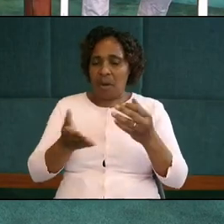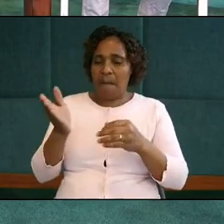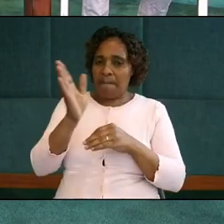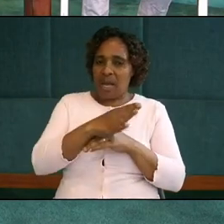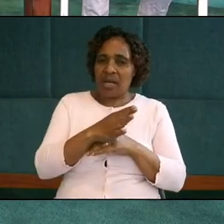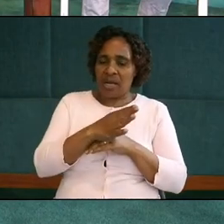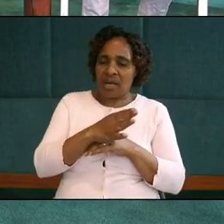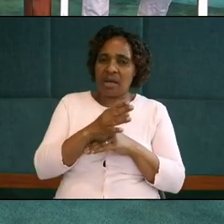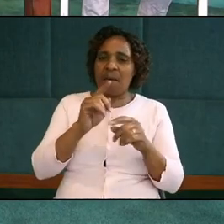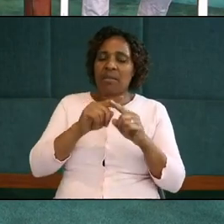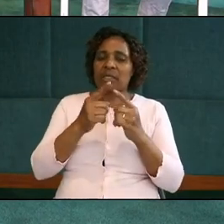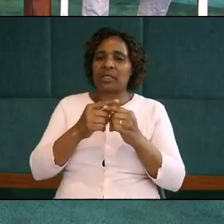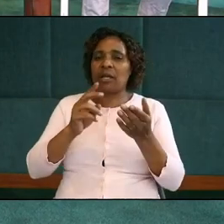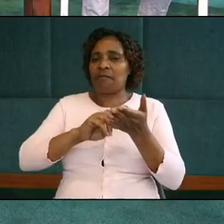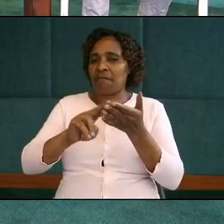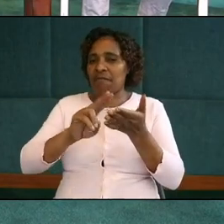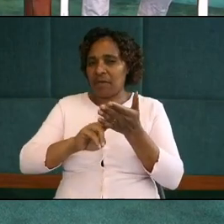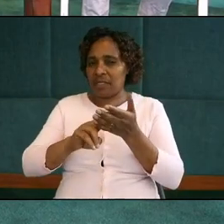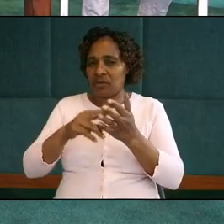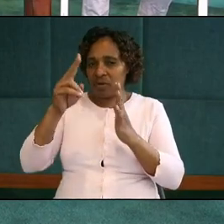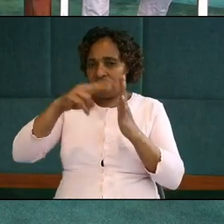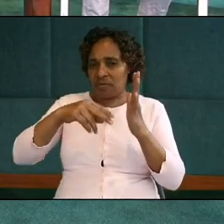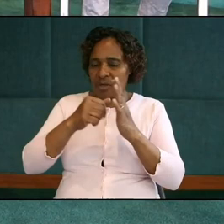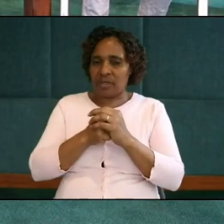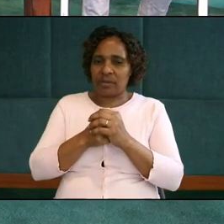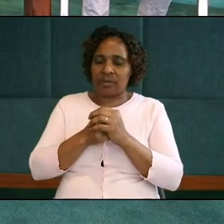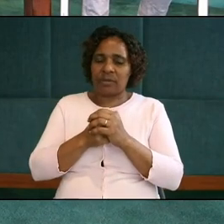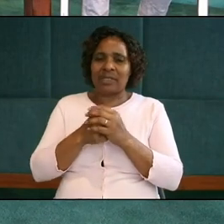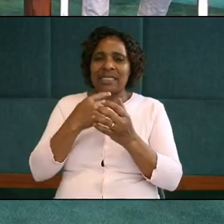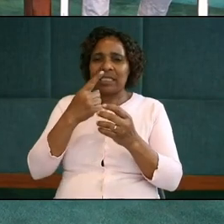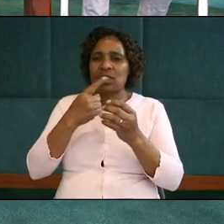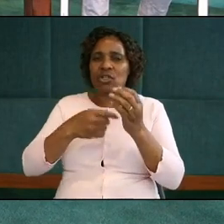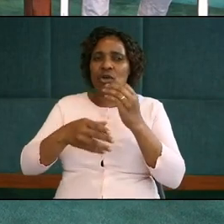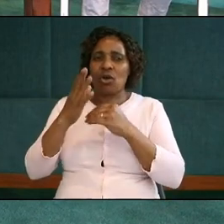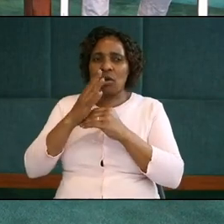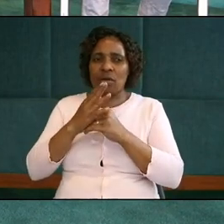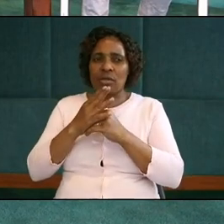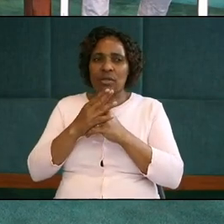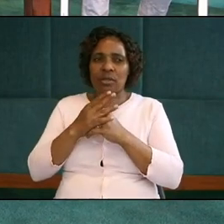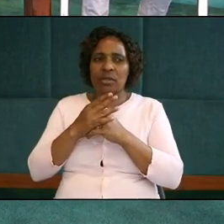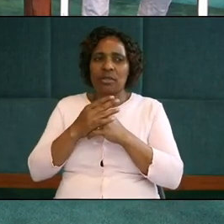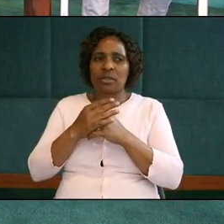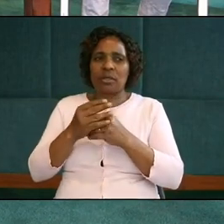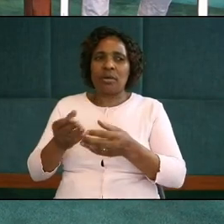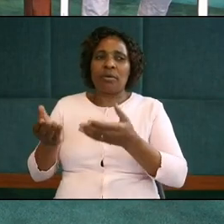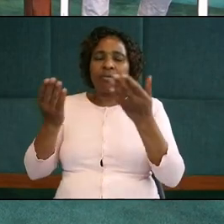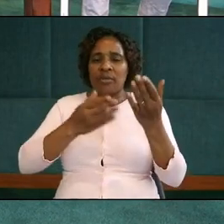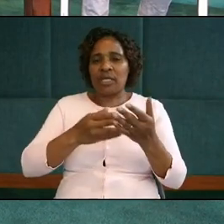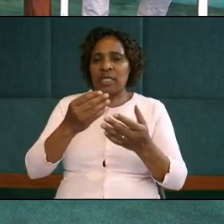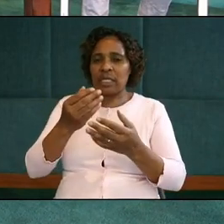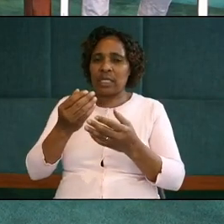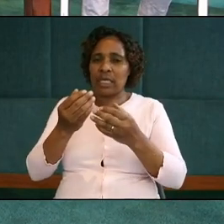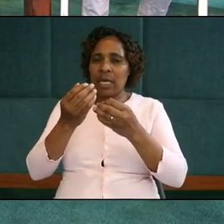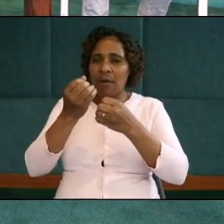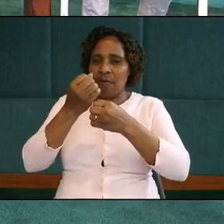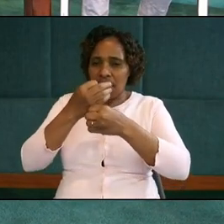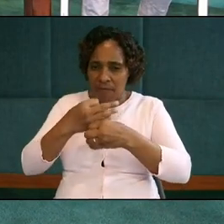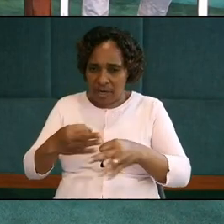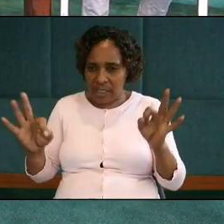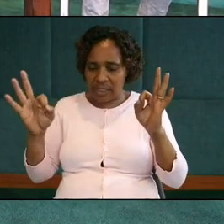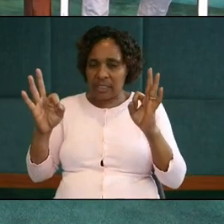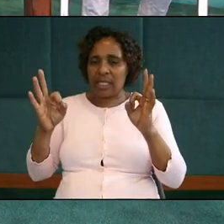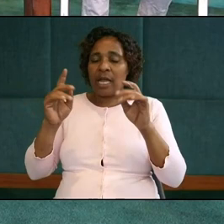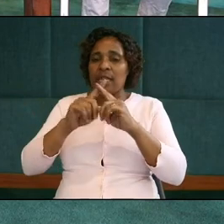back, yeah? But this is a very good verse that you've read, actually, yeah? And it says, godly sorrow brings repentance that leads to salvation and leaves no